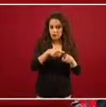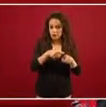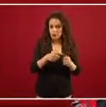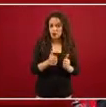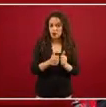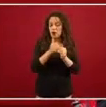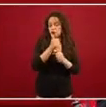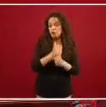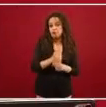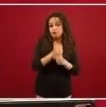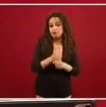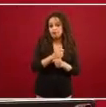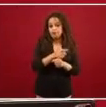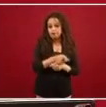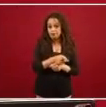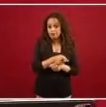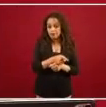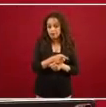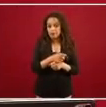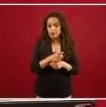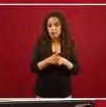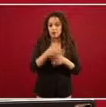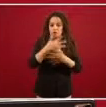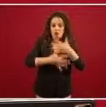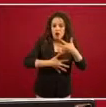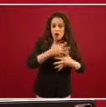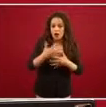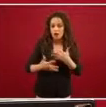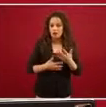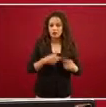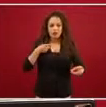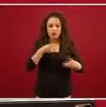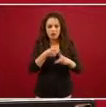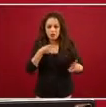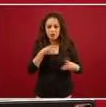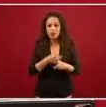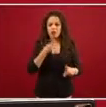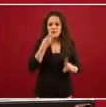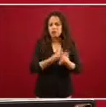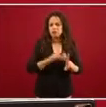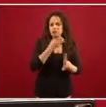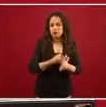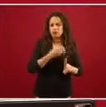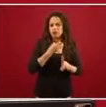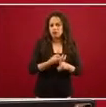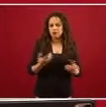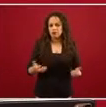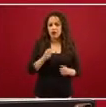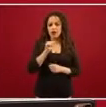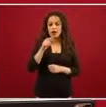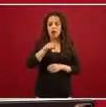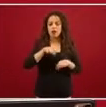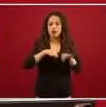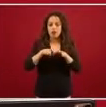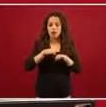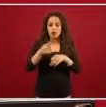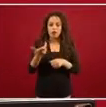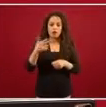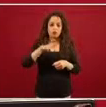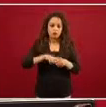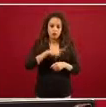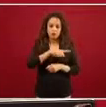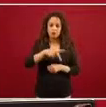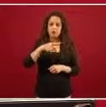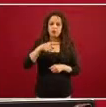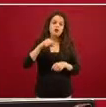unfair and advantageous situation, not only in relation to the victims, and we want to express all of